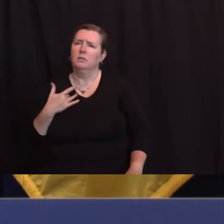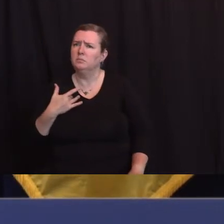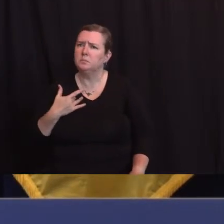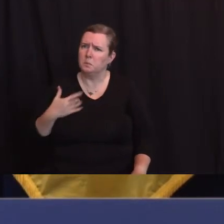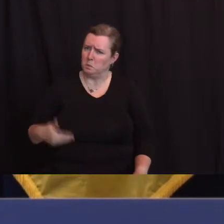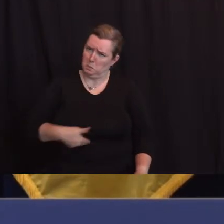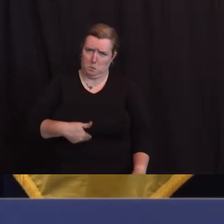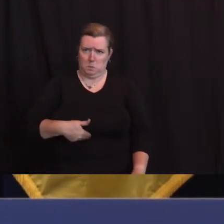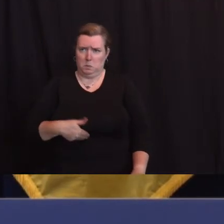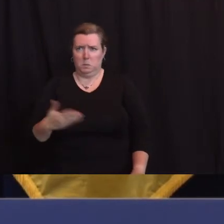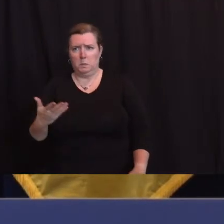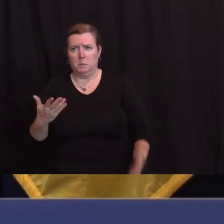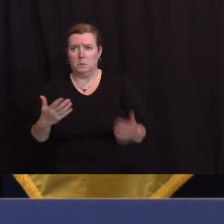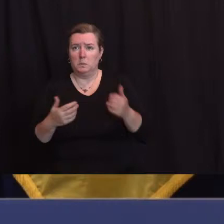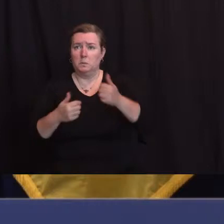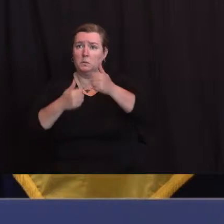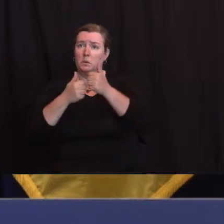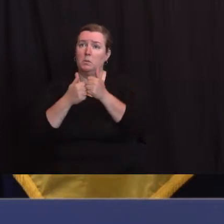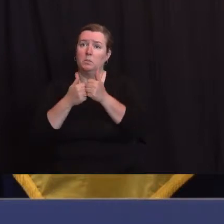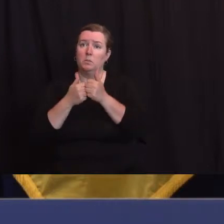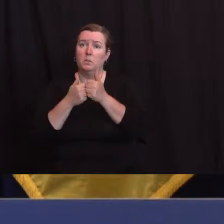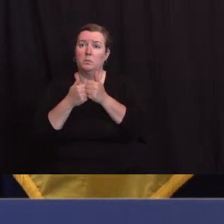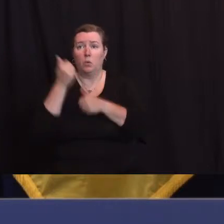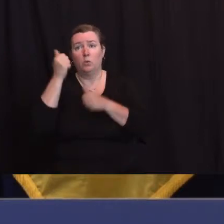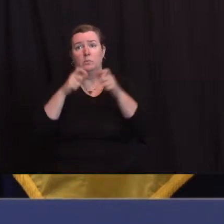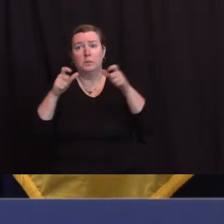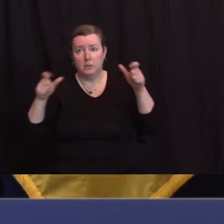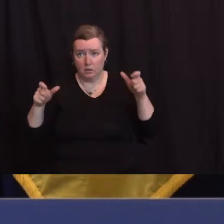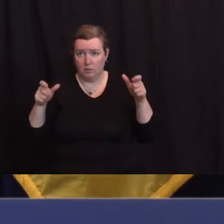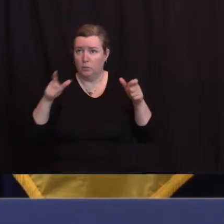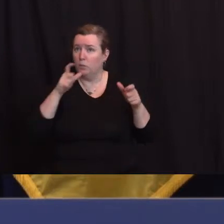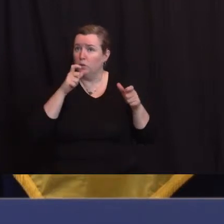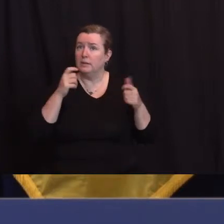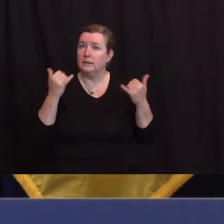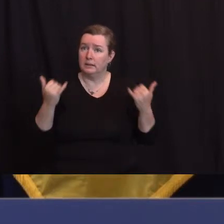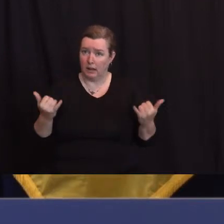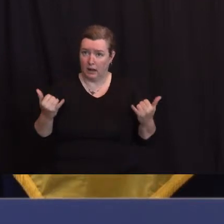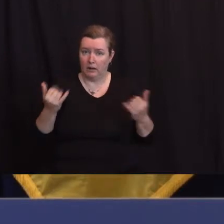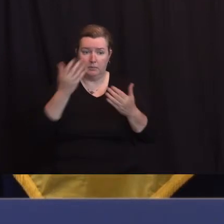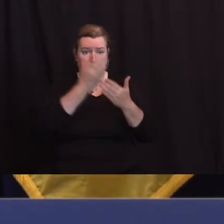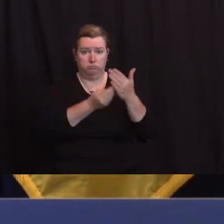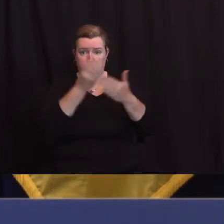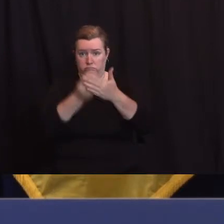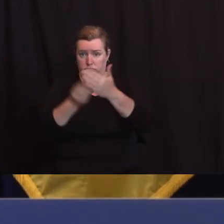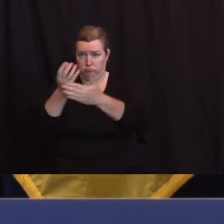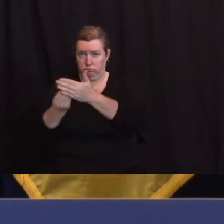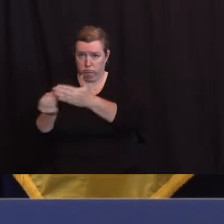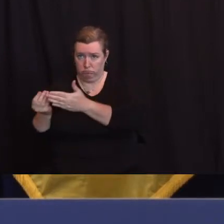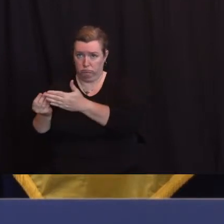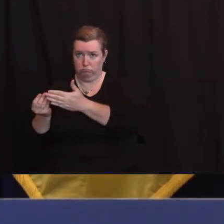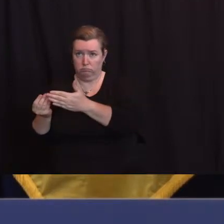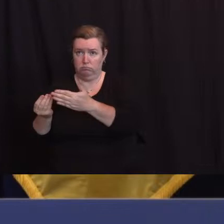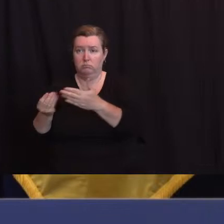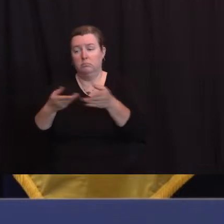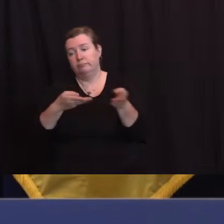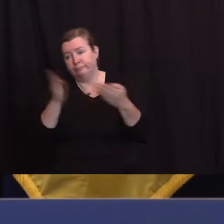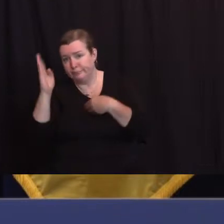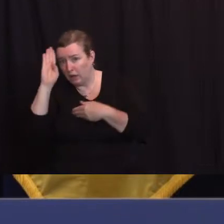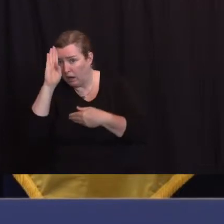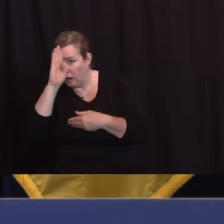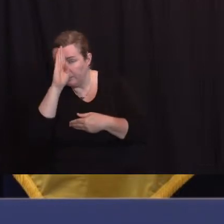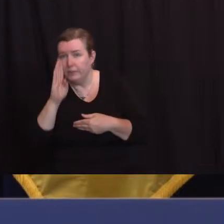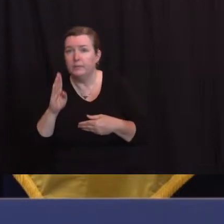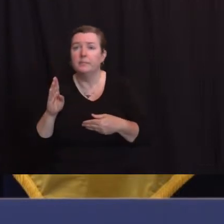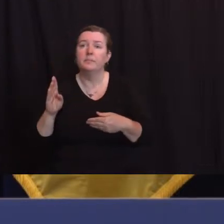that the overwhelming amount of the folks who are passing of late and who are certainly being hospitalized of late